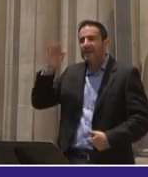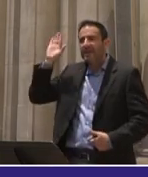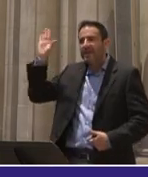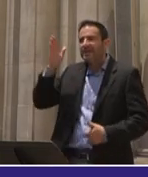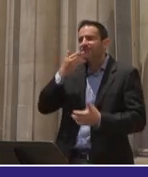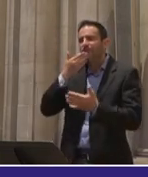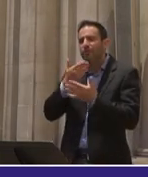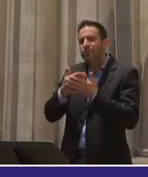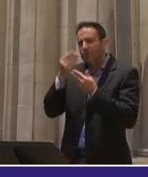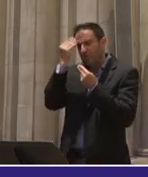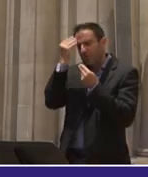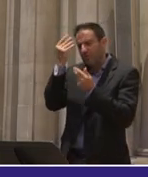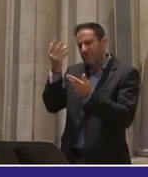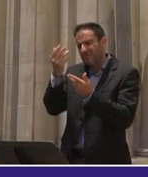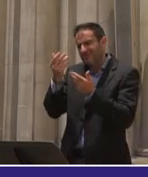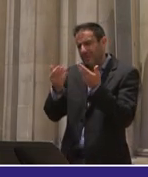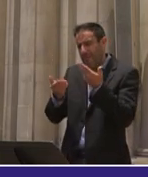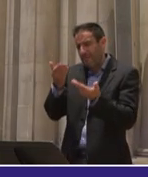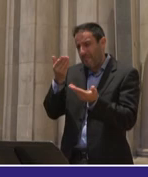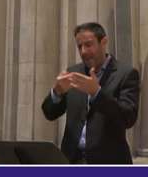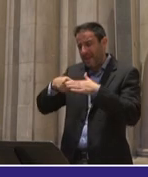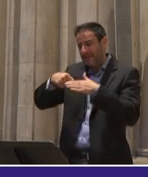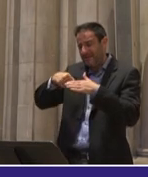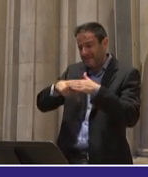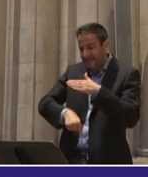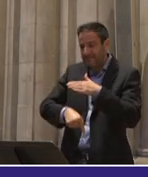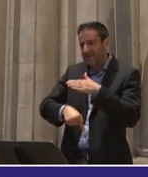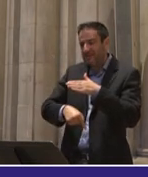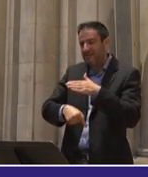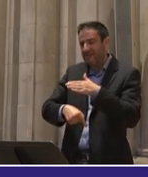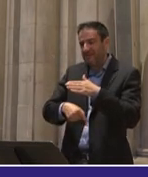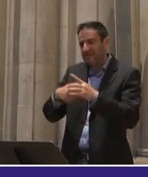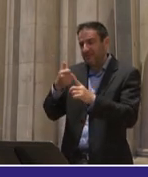news might deepen your own.